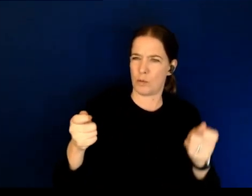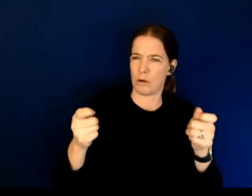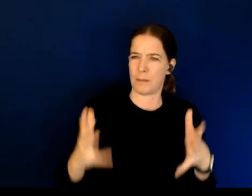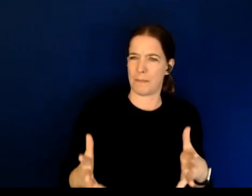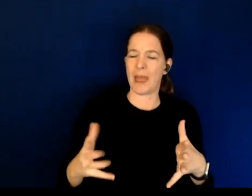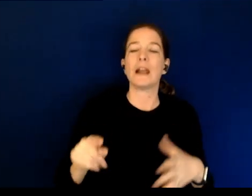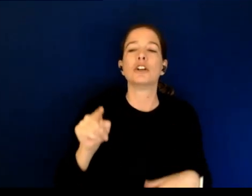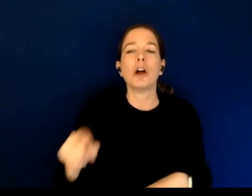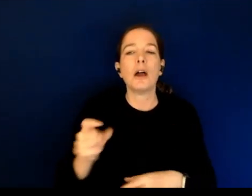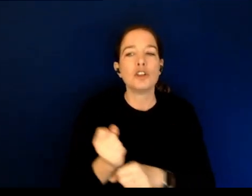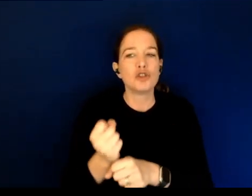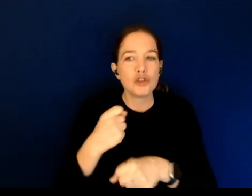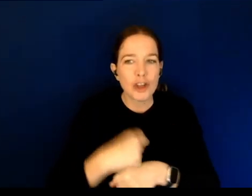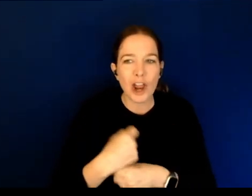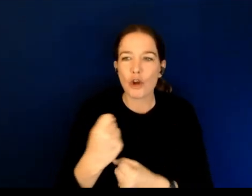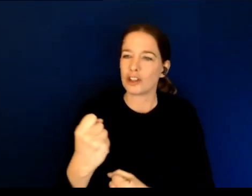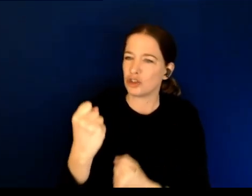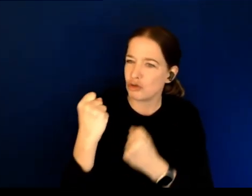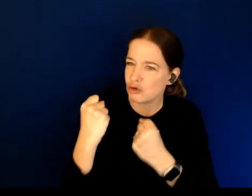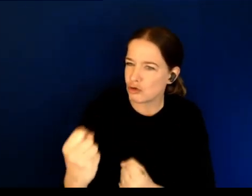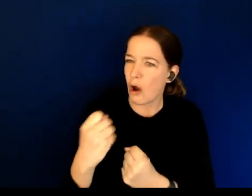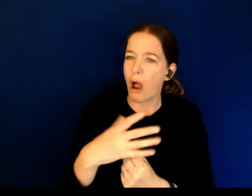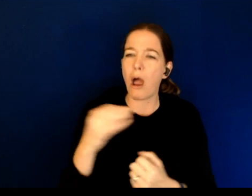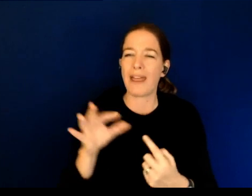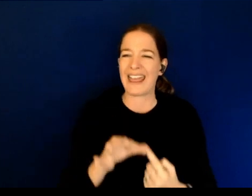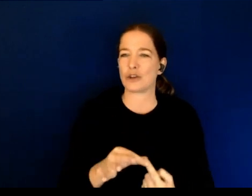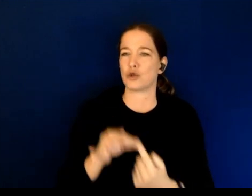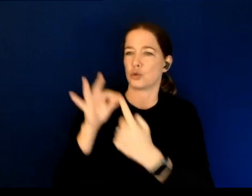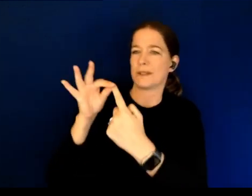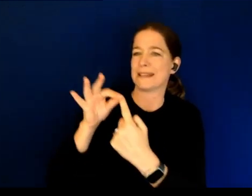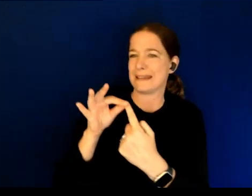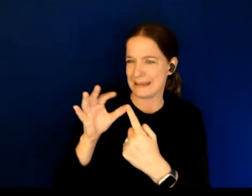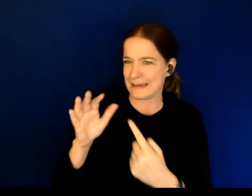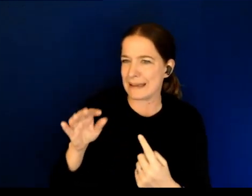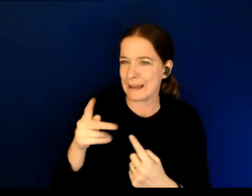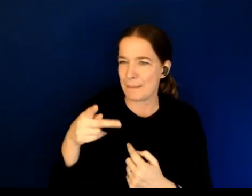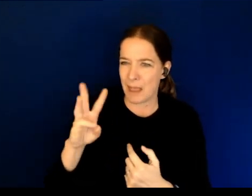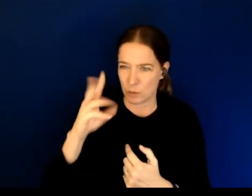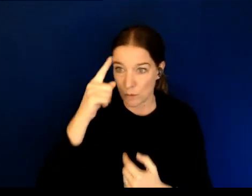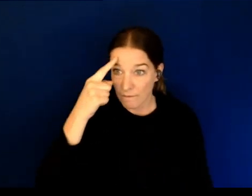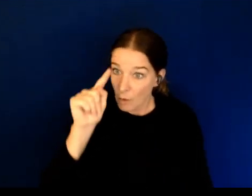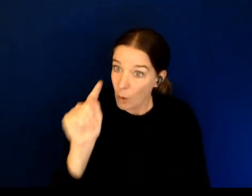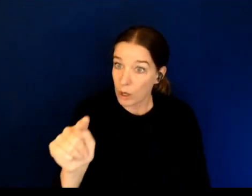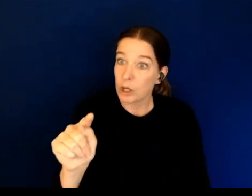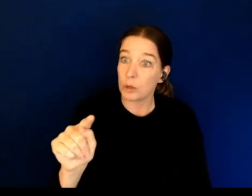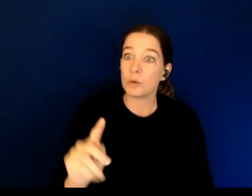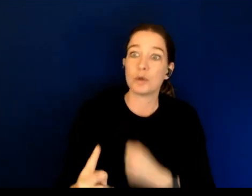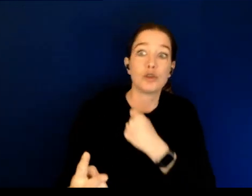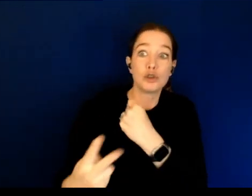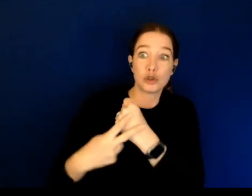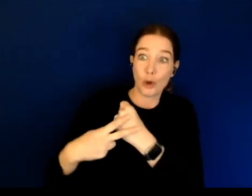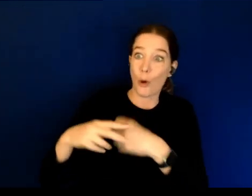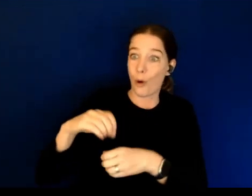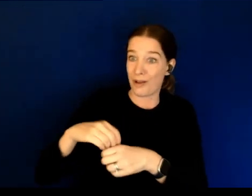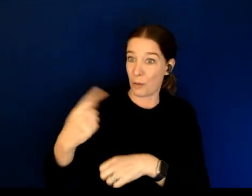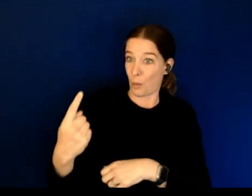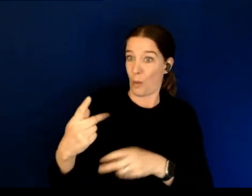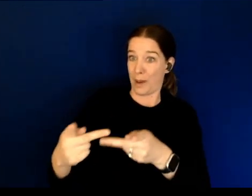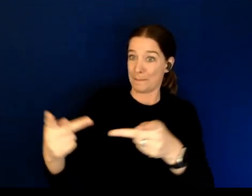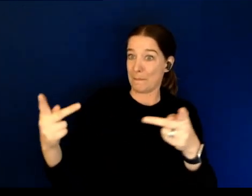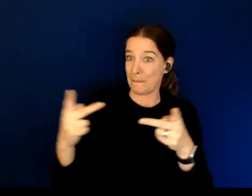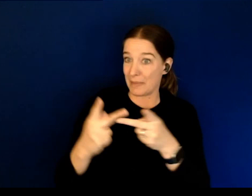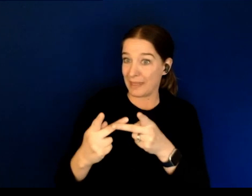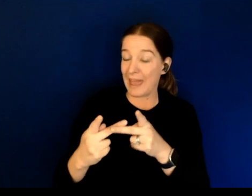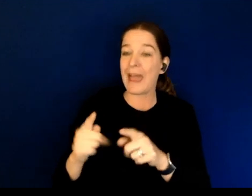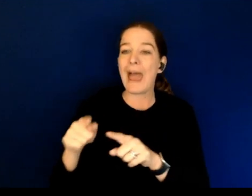Password managers generate strong and unique passwords for you. Store them all in one place and